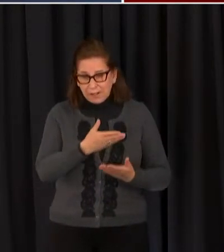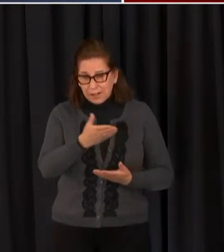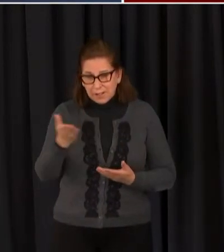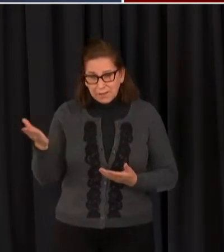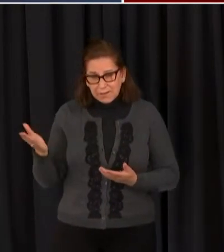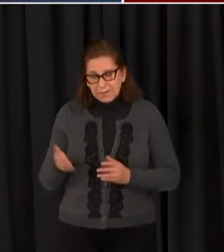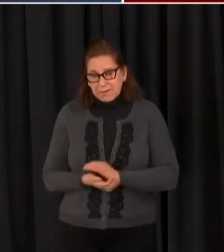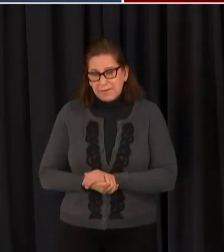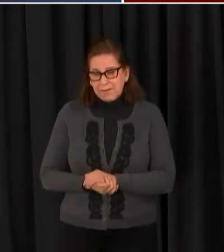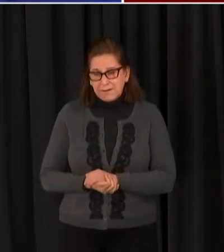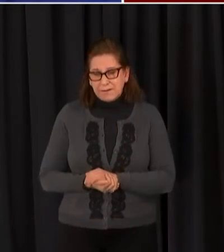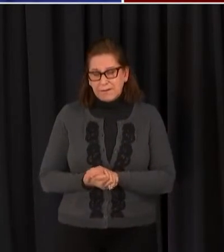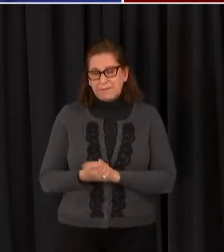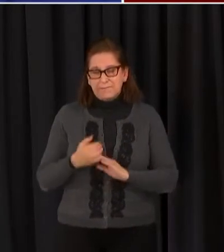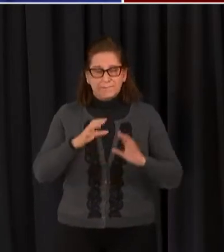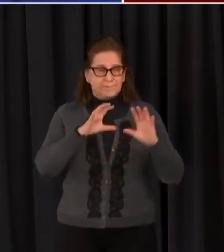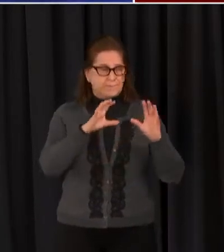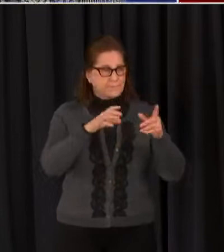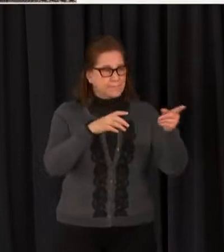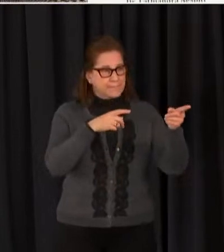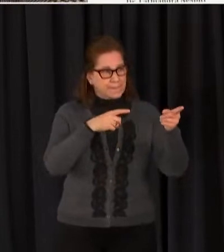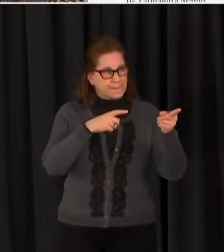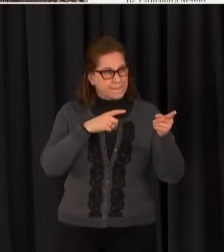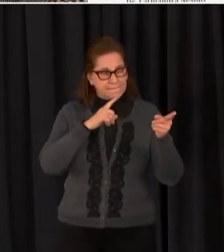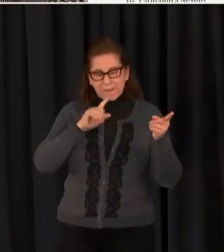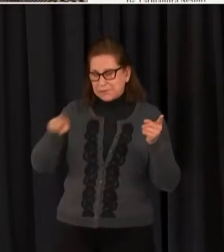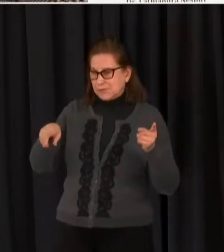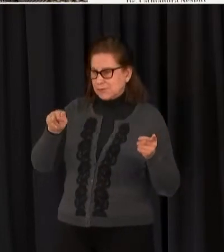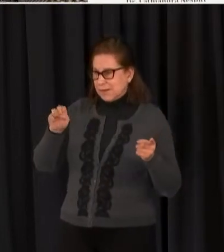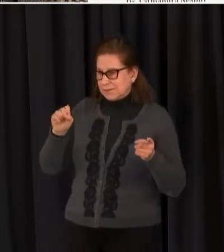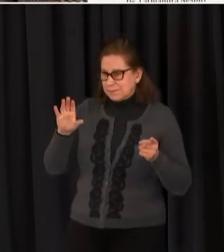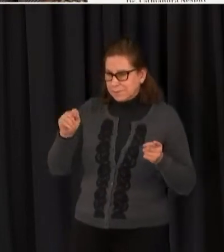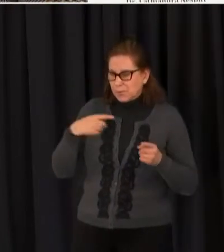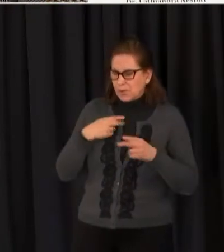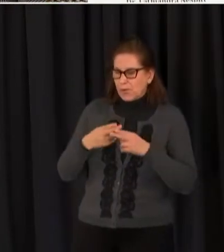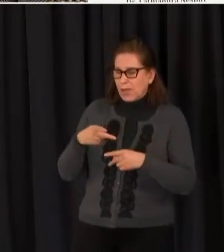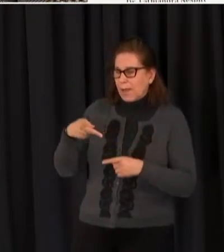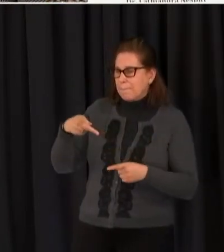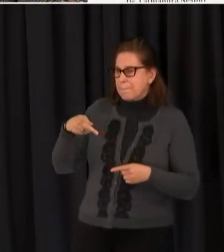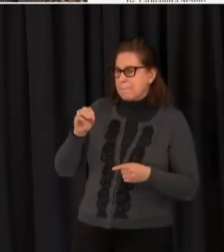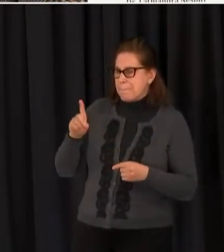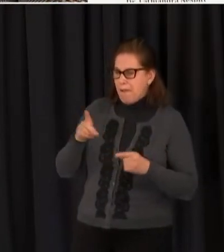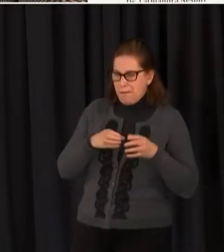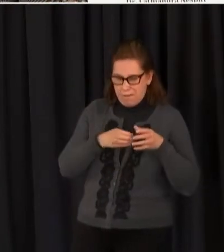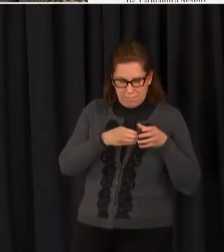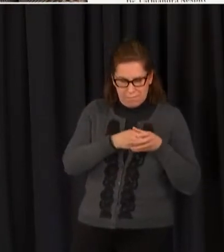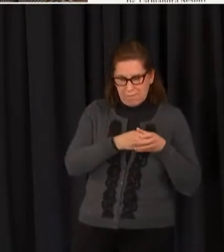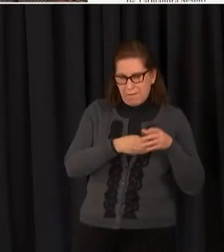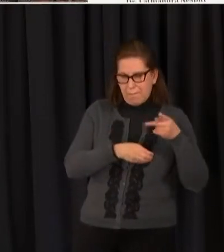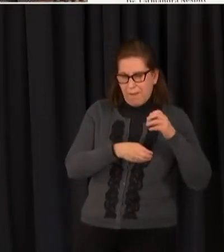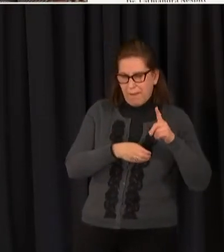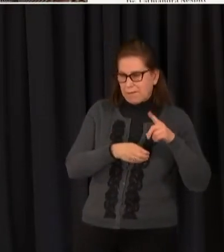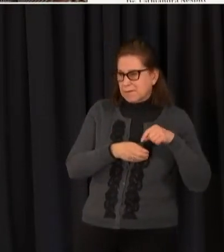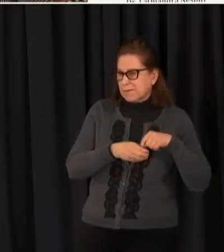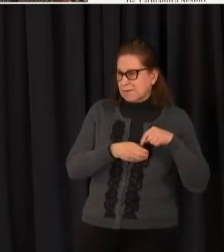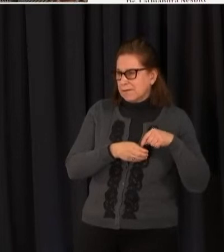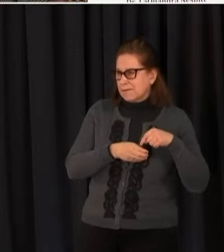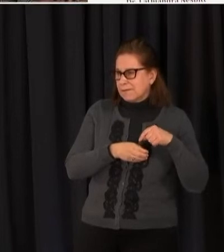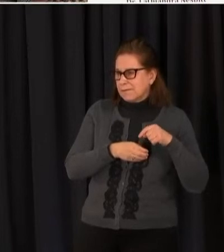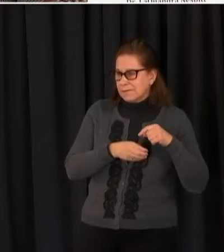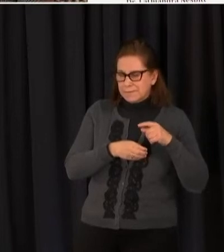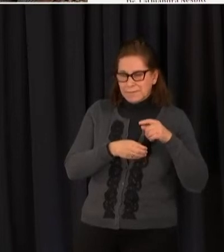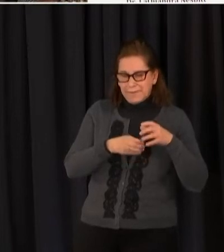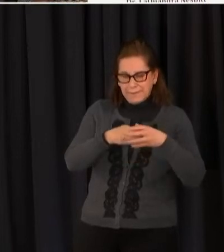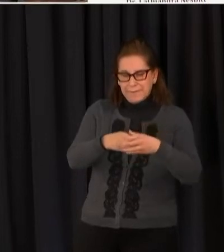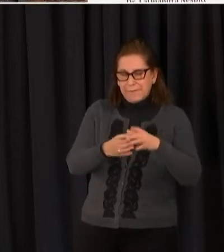as, a pod set up for metro workers, for example. They should register either in their home jurisdiction. All of the jurisdictions